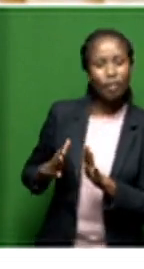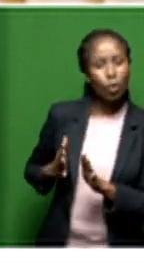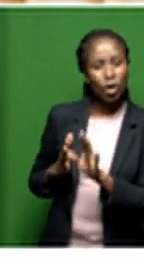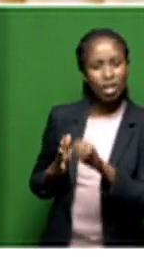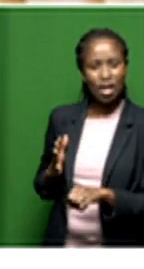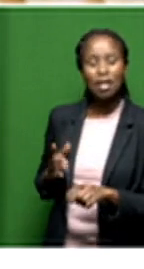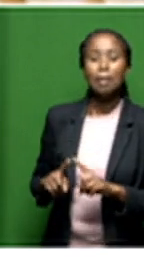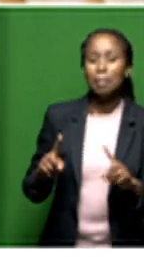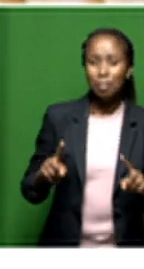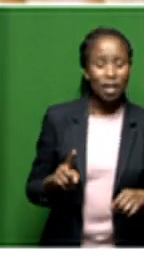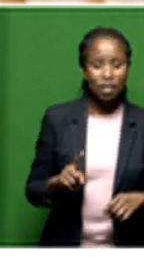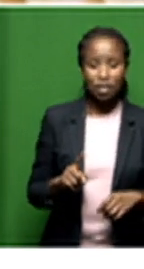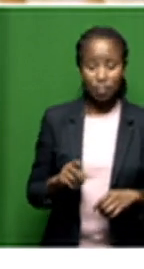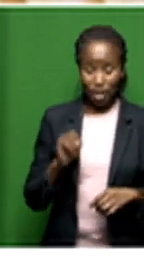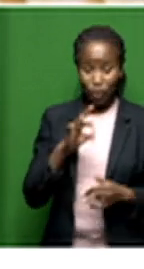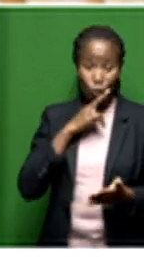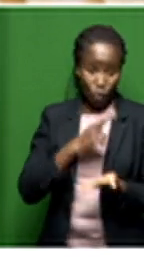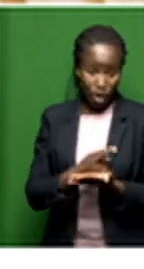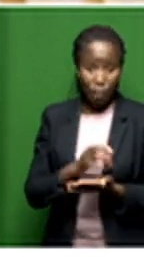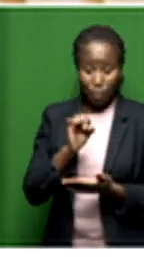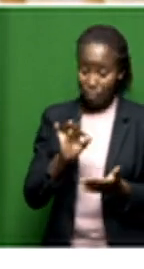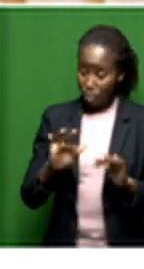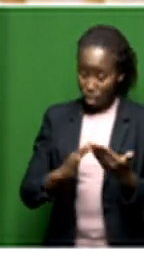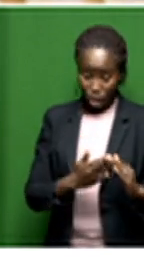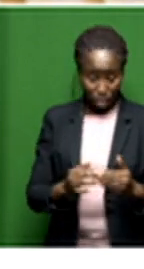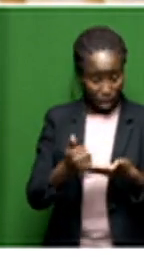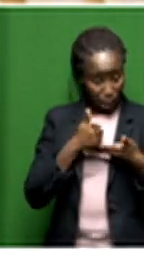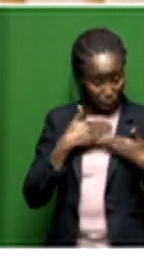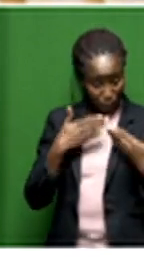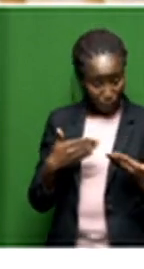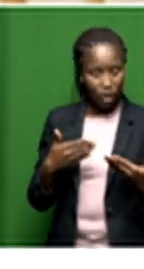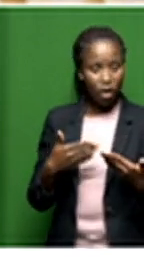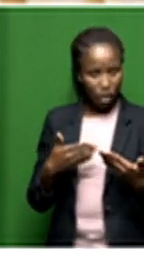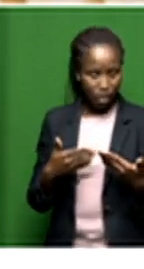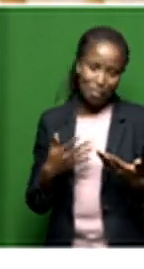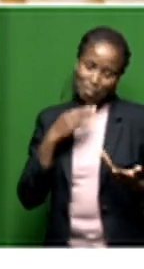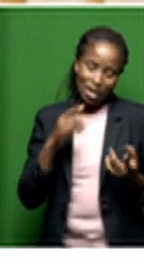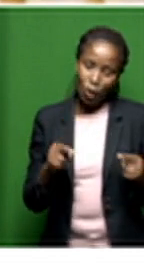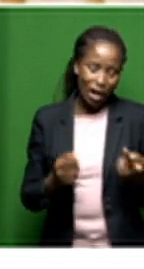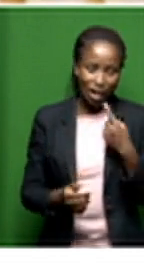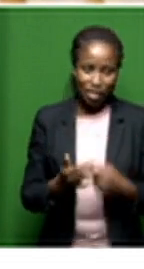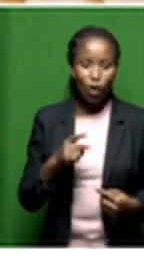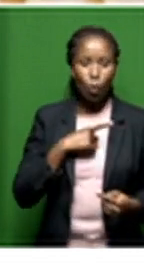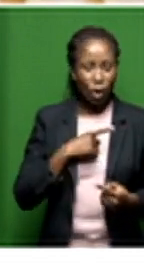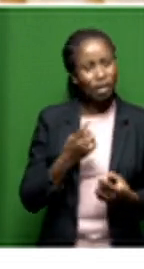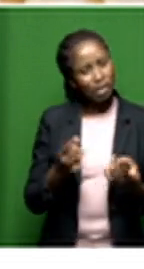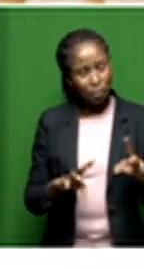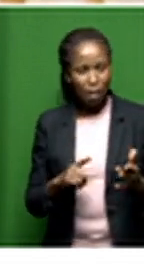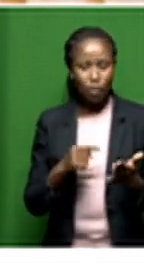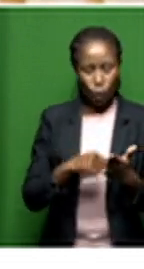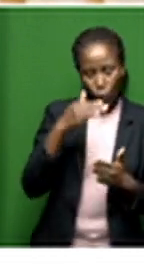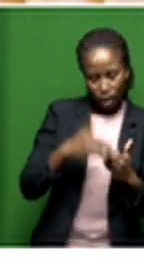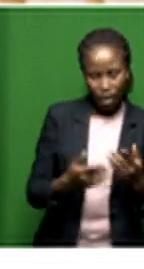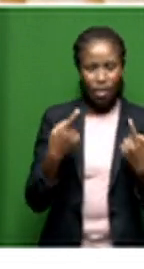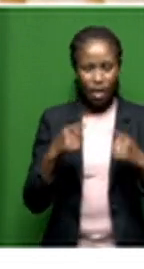all honesty, if it wasn't without the help of the residents who've now taken on themselves, over the weekends, they fill potholes,